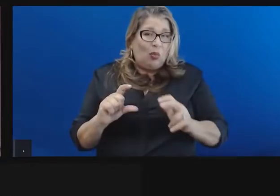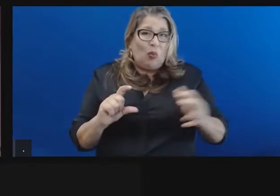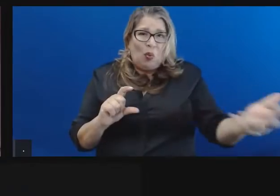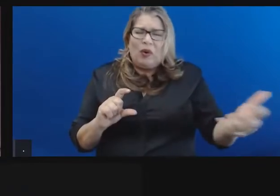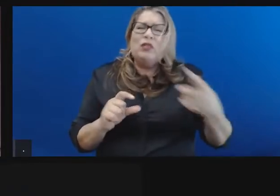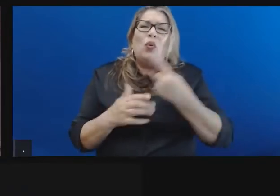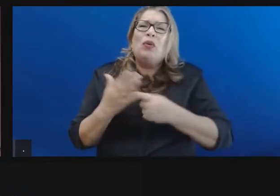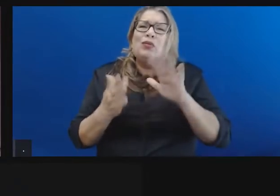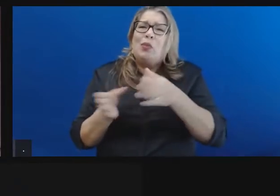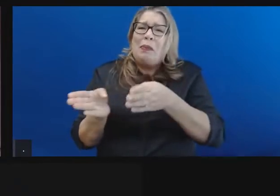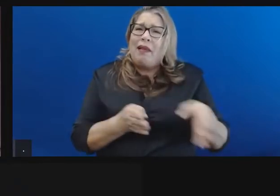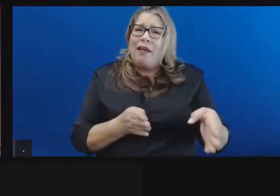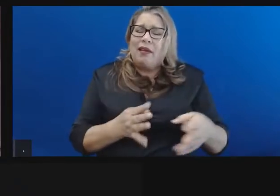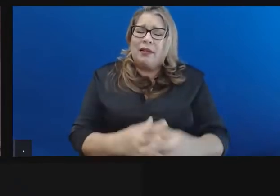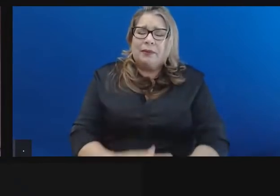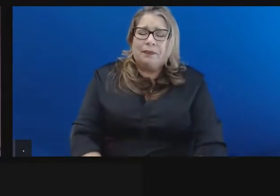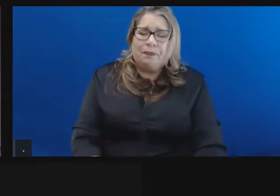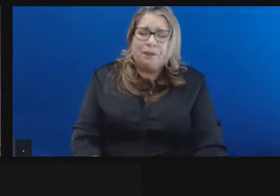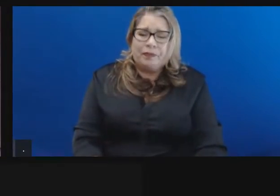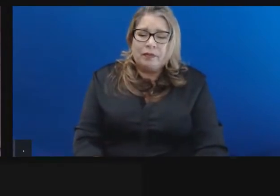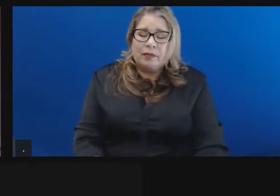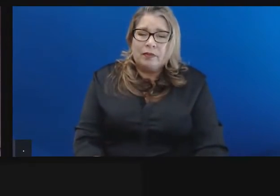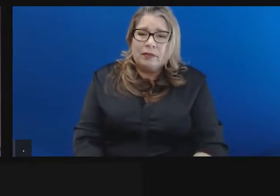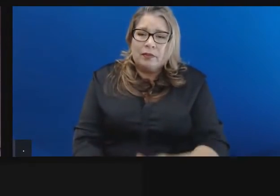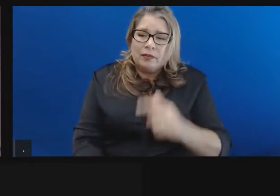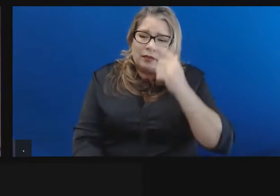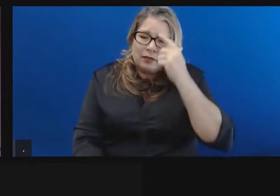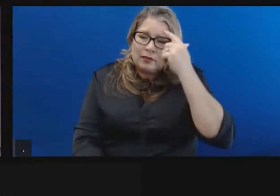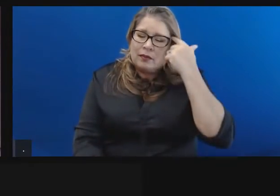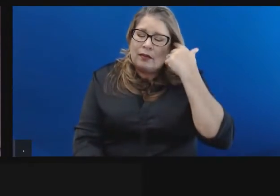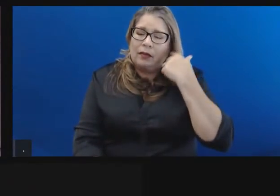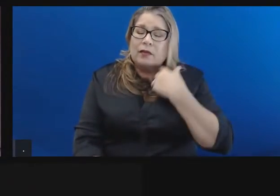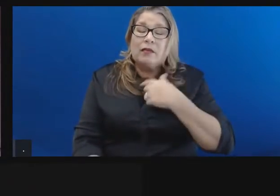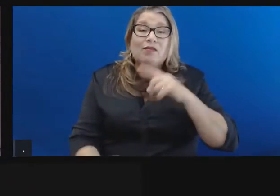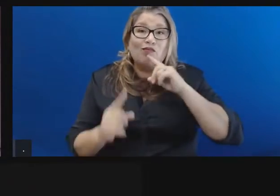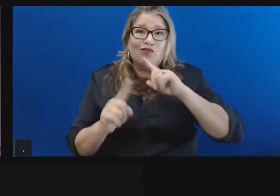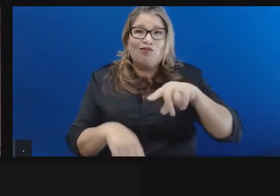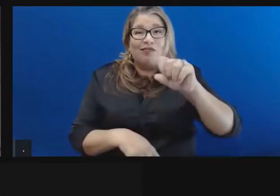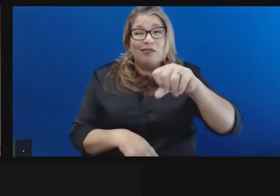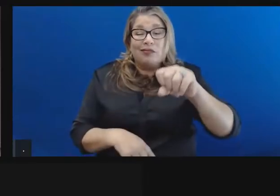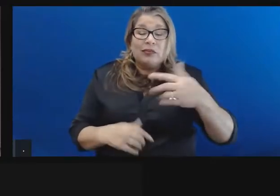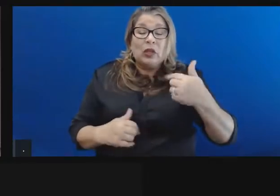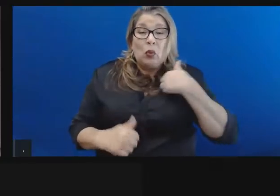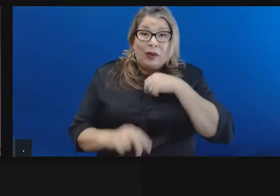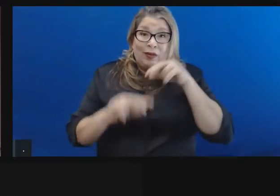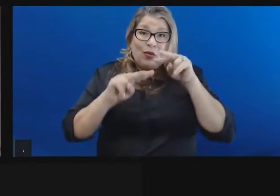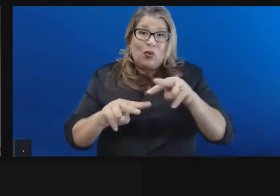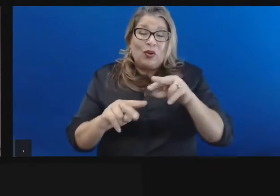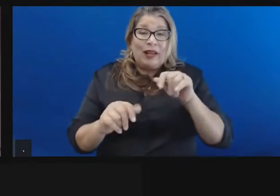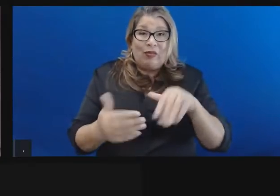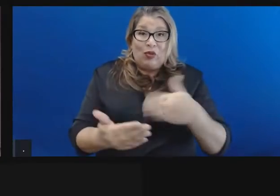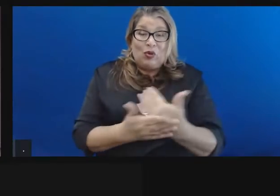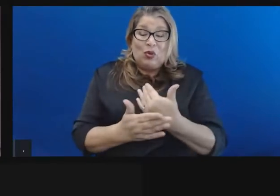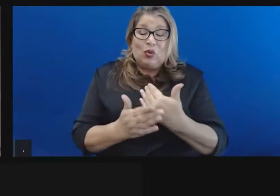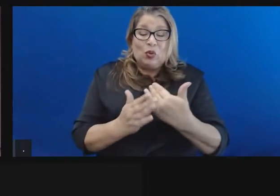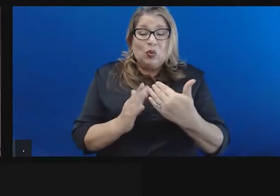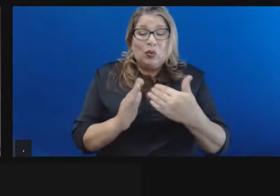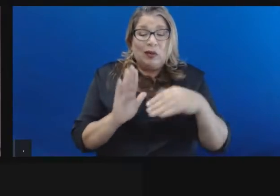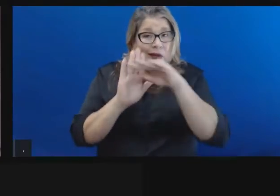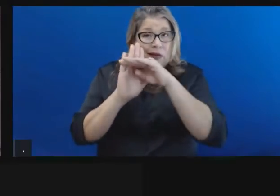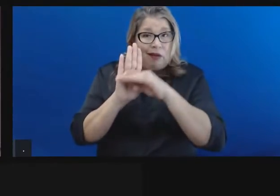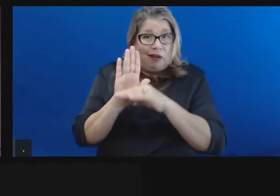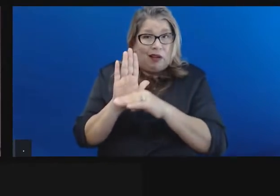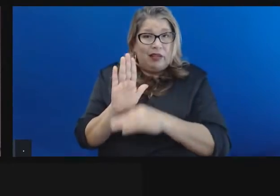Yeah, so first off, we're looking at the new guidance from the federal government today. Hope to have an announcement in the next 24 or